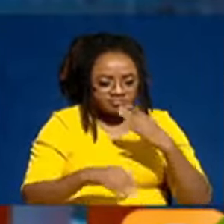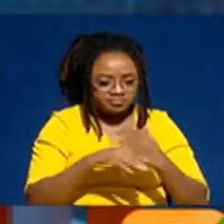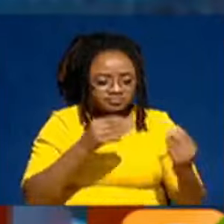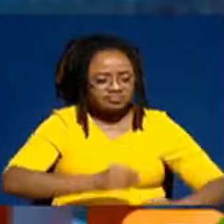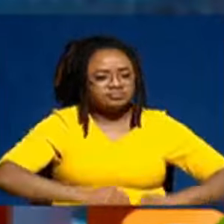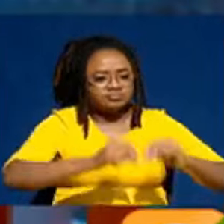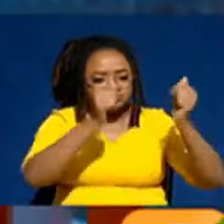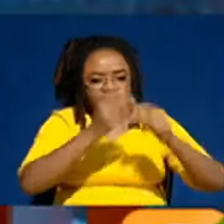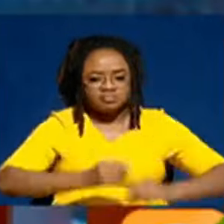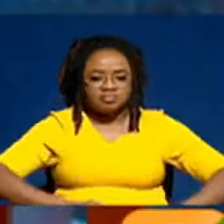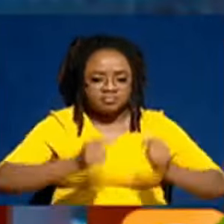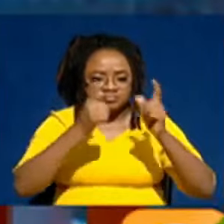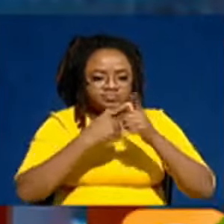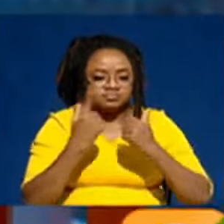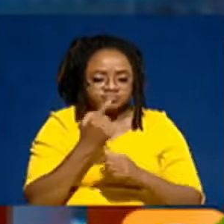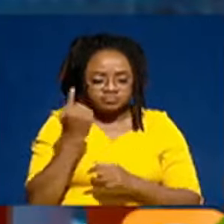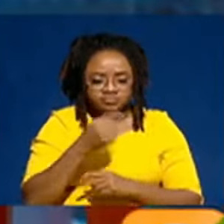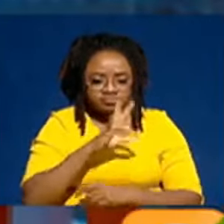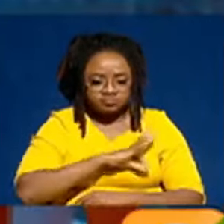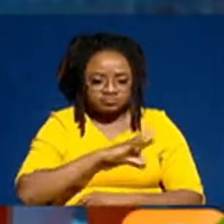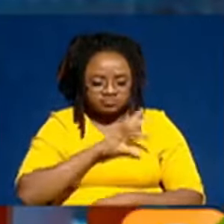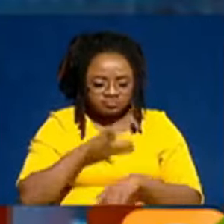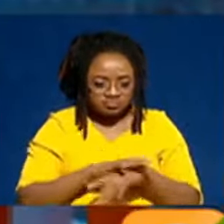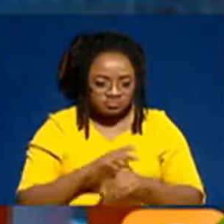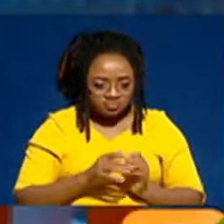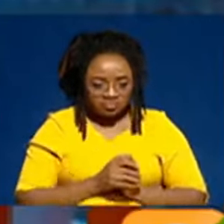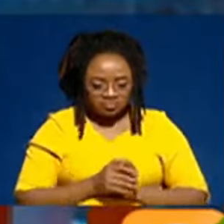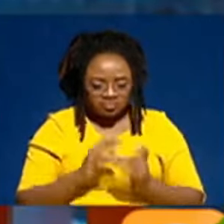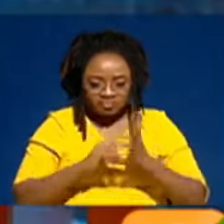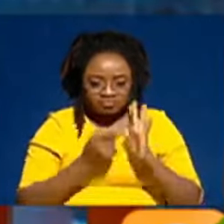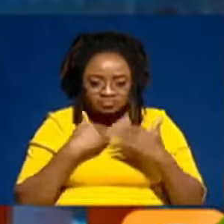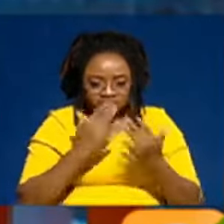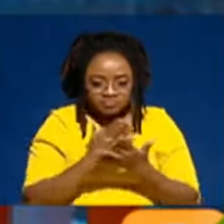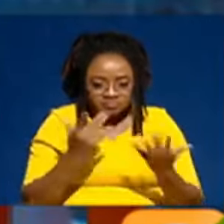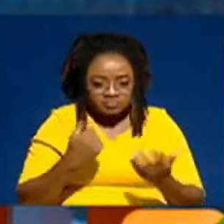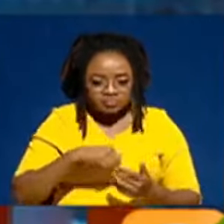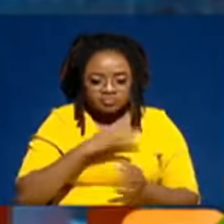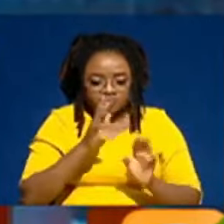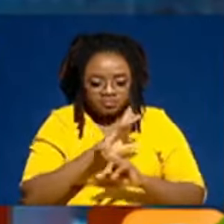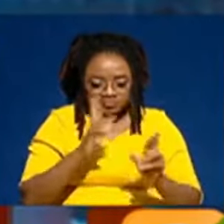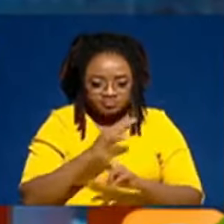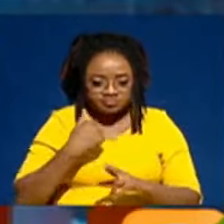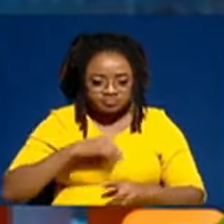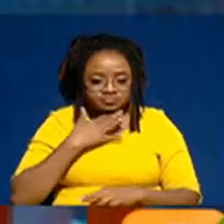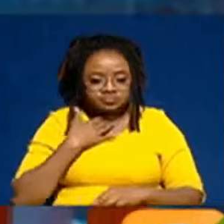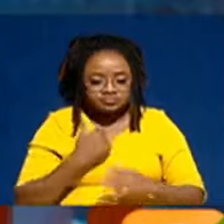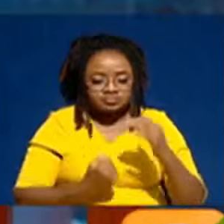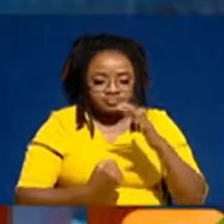think it needs to be reviewed. It is something that we want to support, because we need